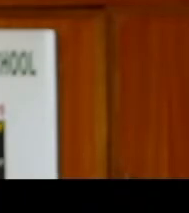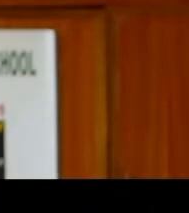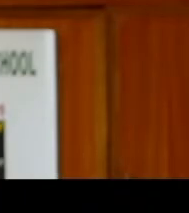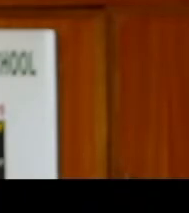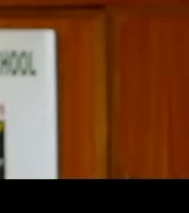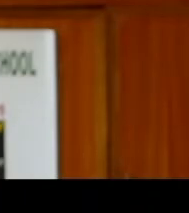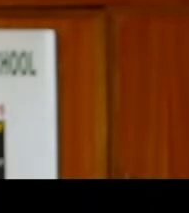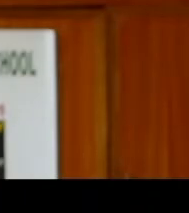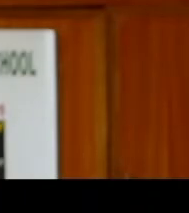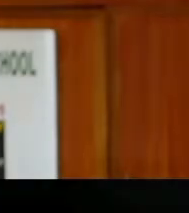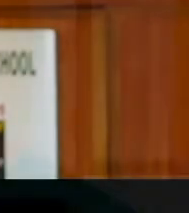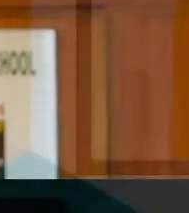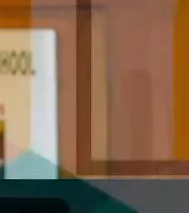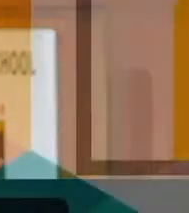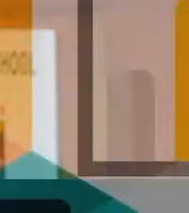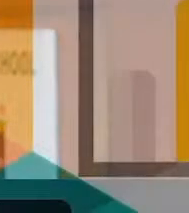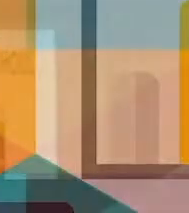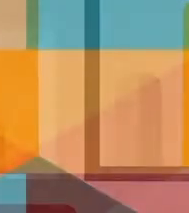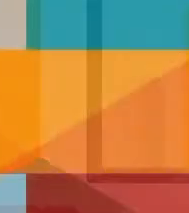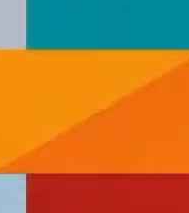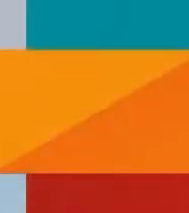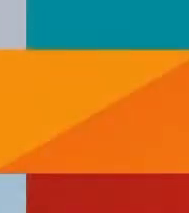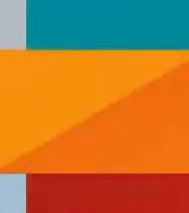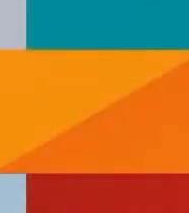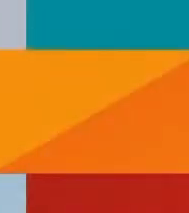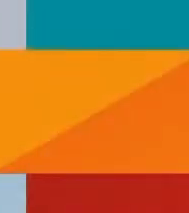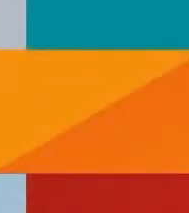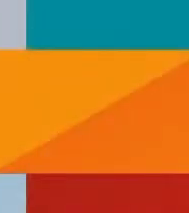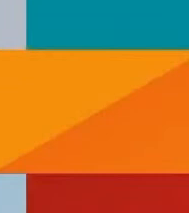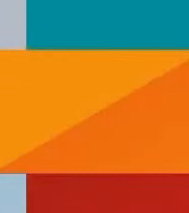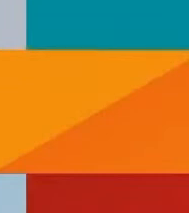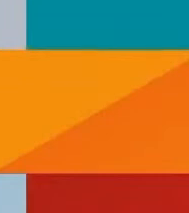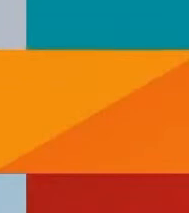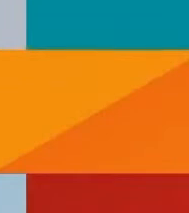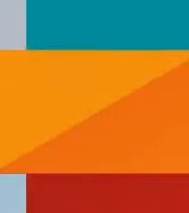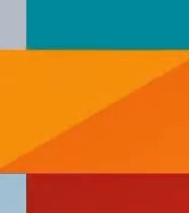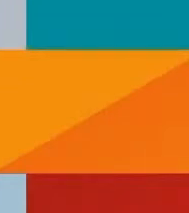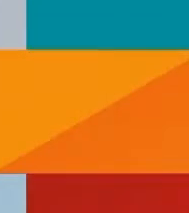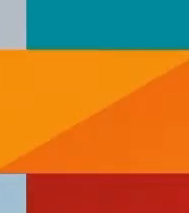in good time. Thank you.